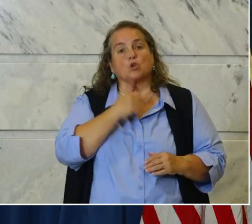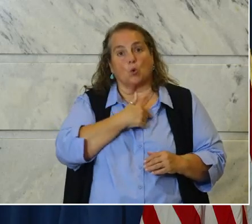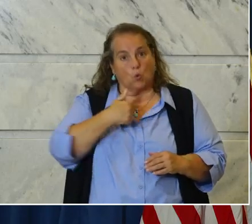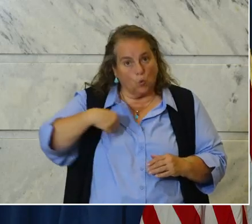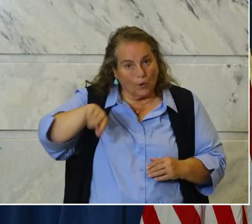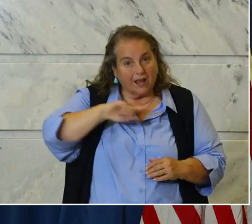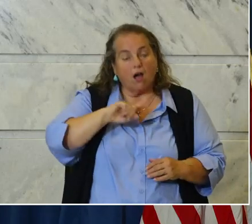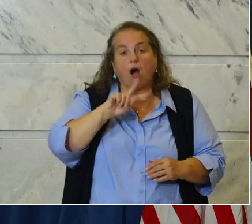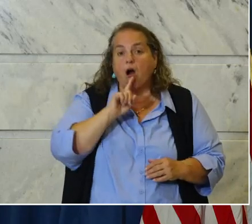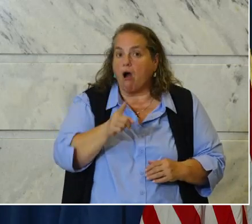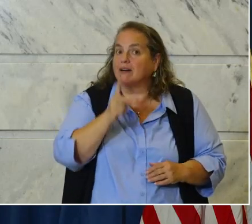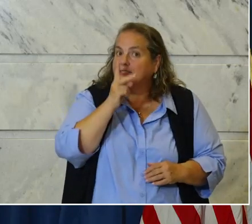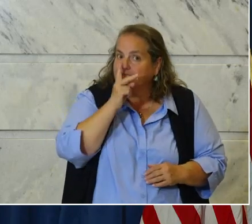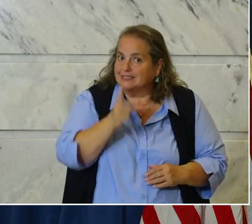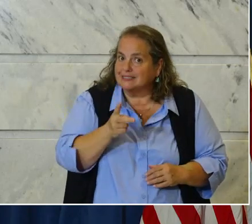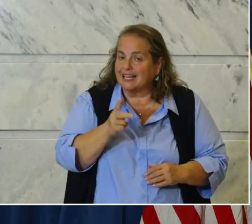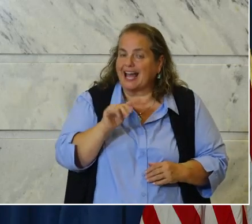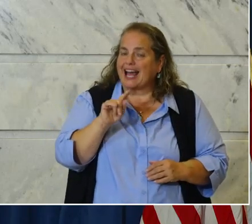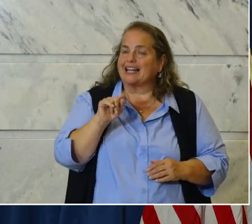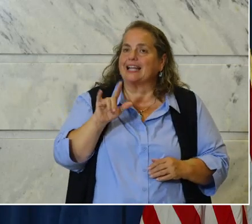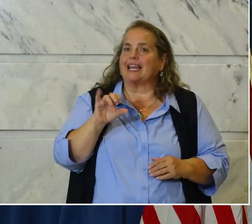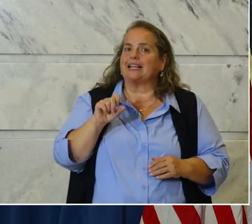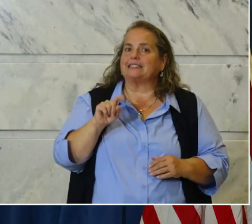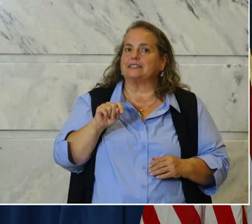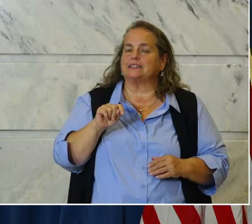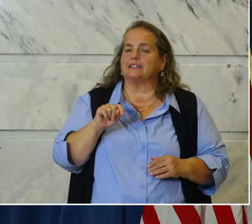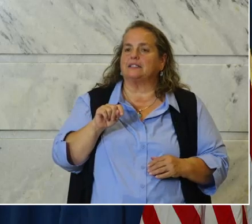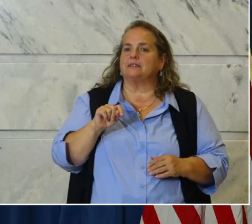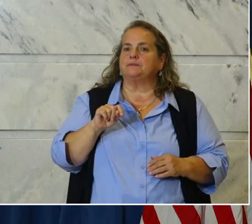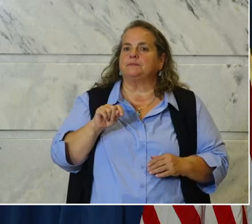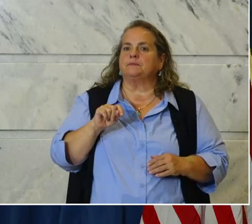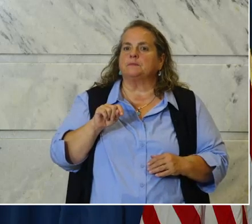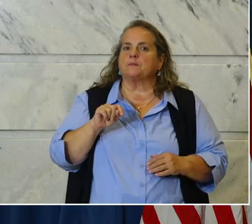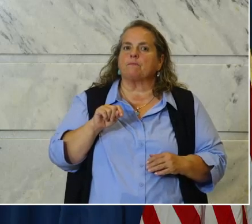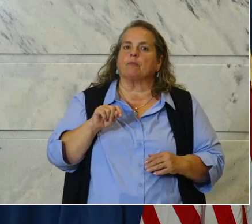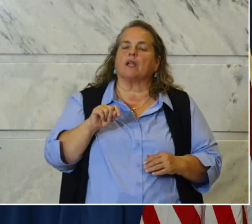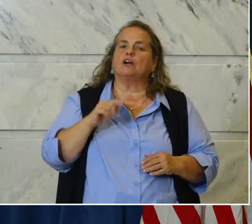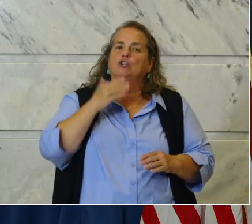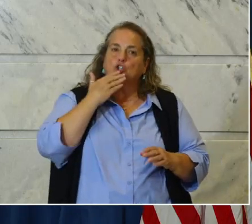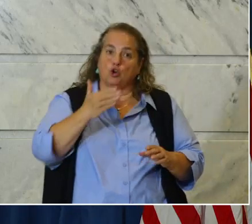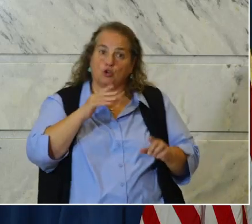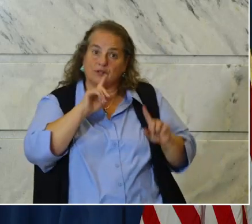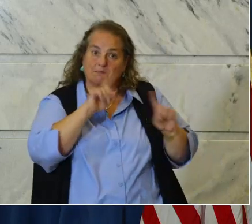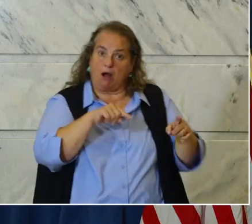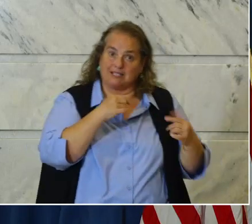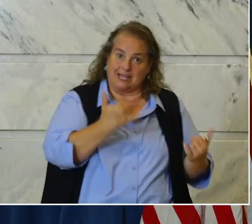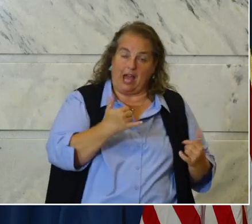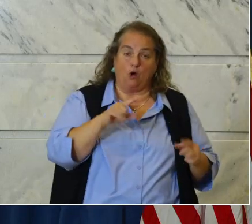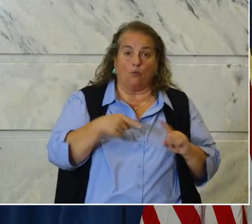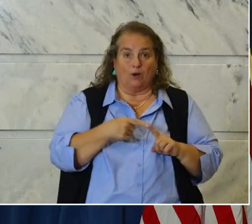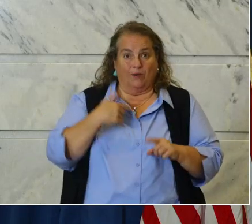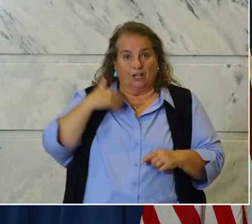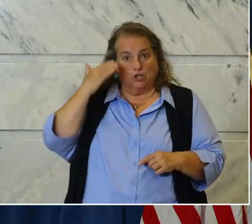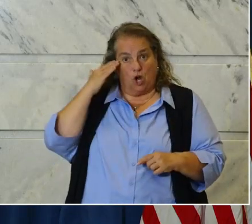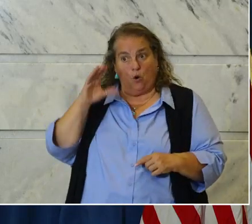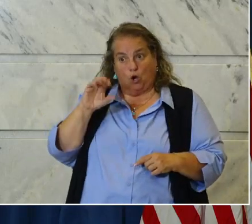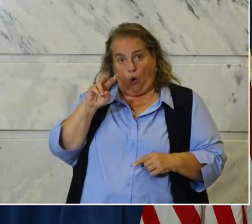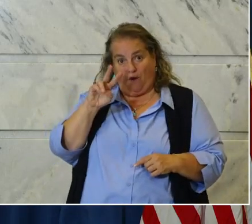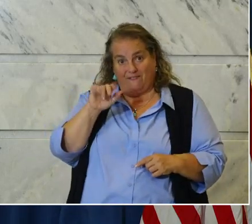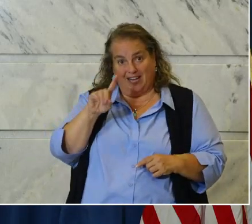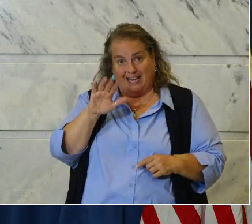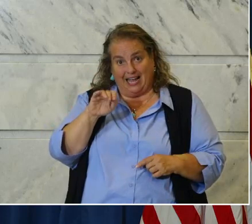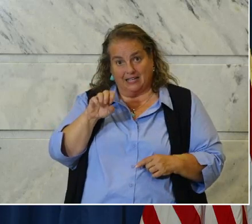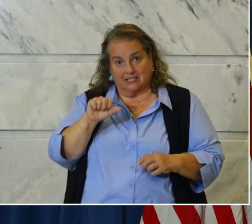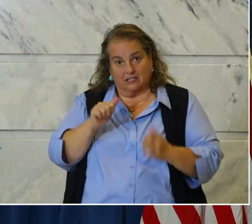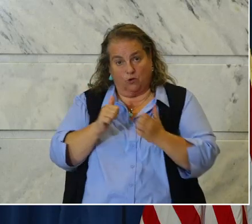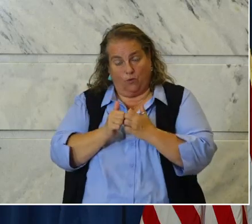are seeing at least a positive response right now when we know there are COVID cases in sports teams, and we've seen a bunch of